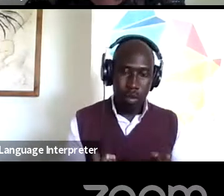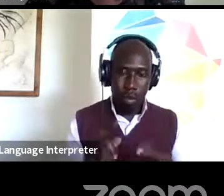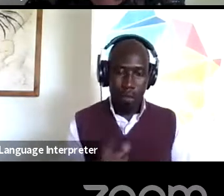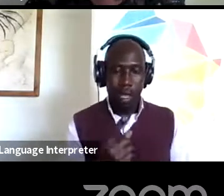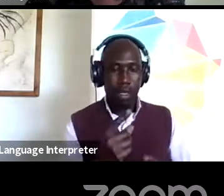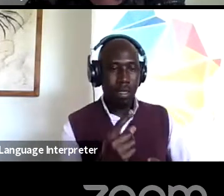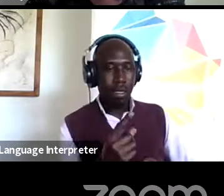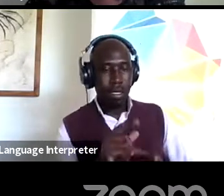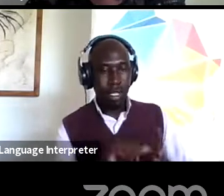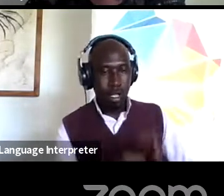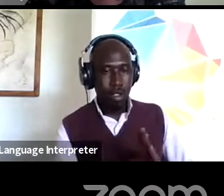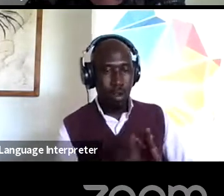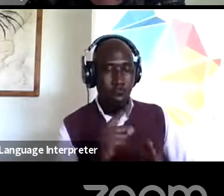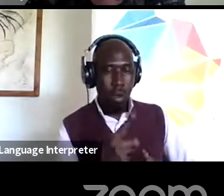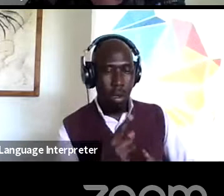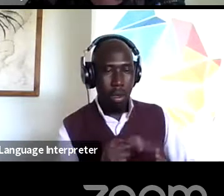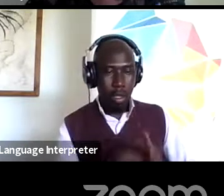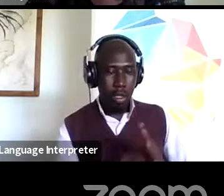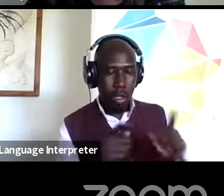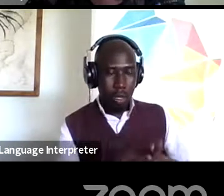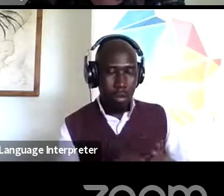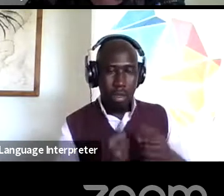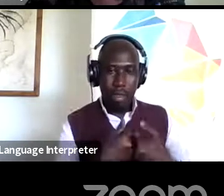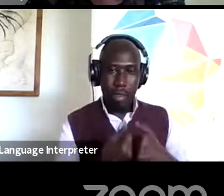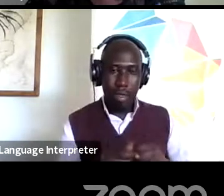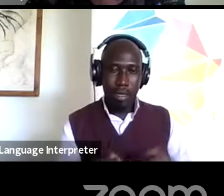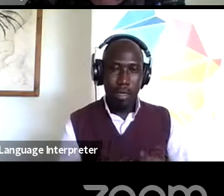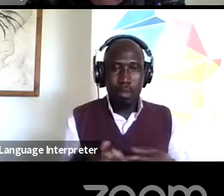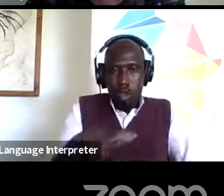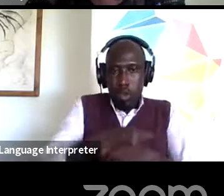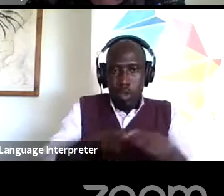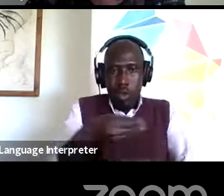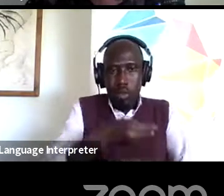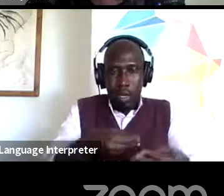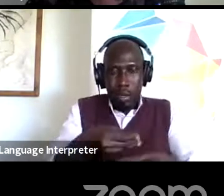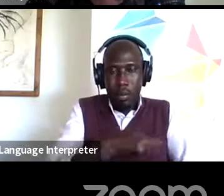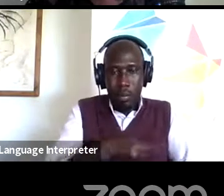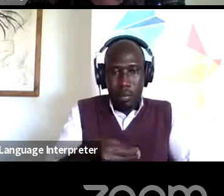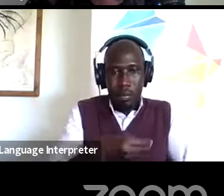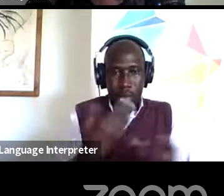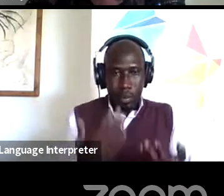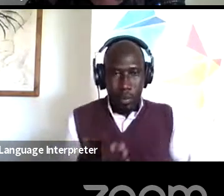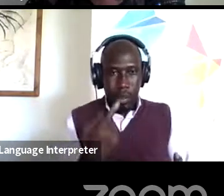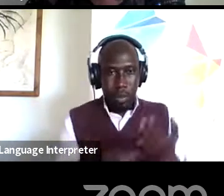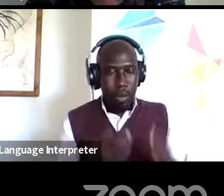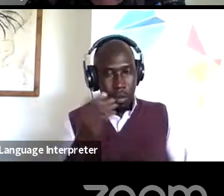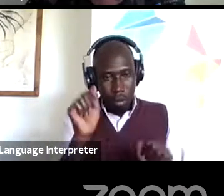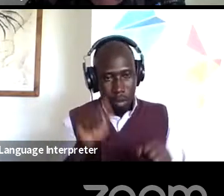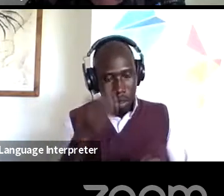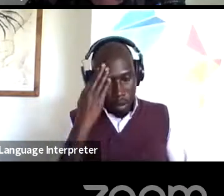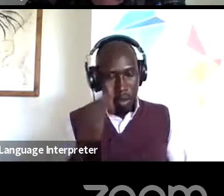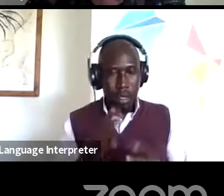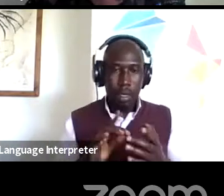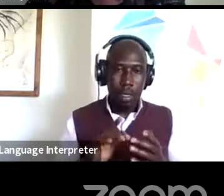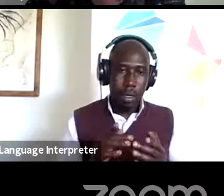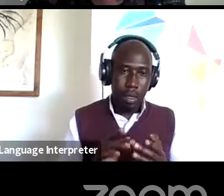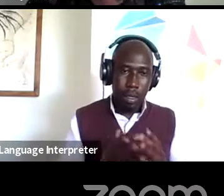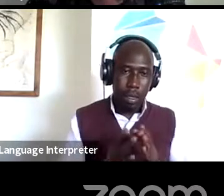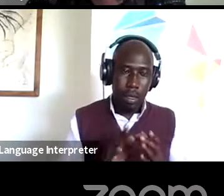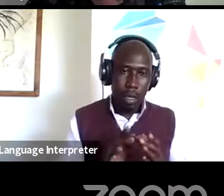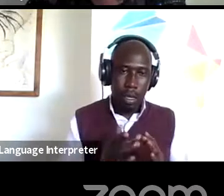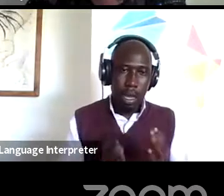issue which still remains quite a challenge is the economic divide. And what we notice is that internet access seems to be a